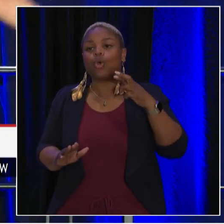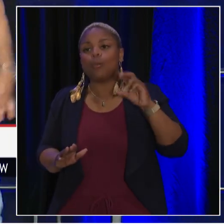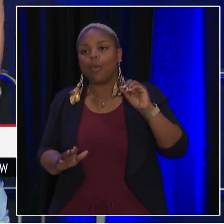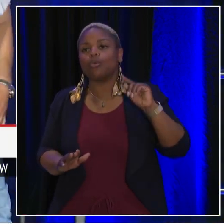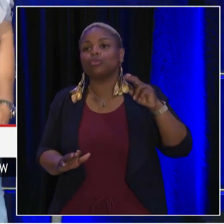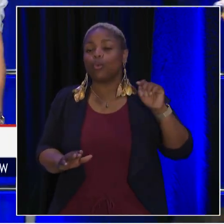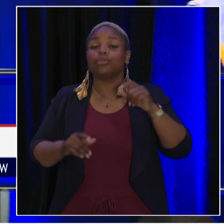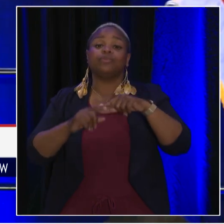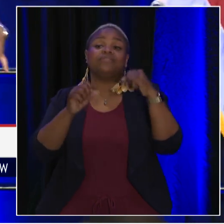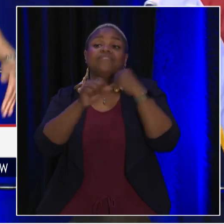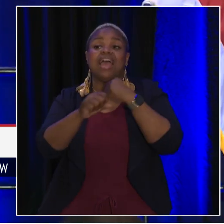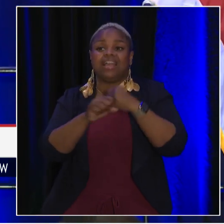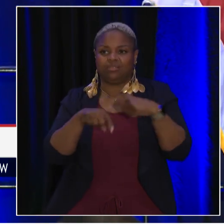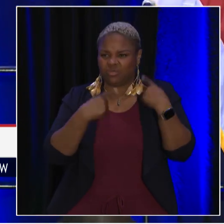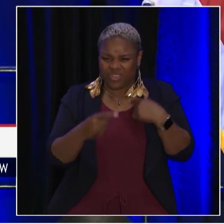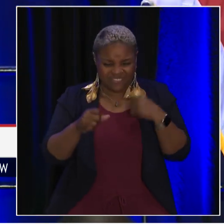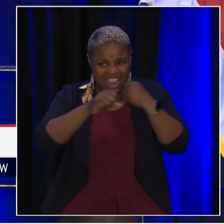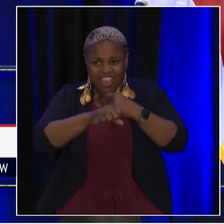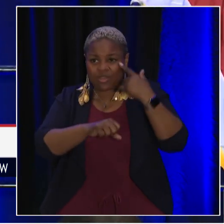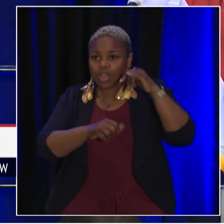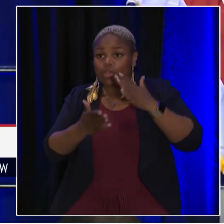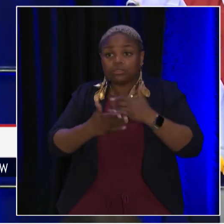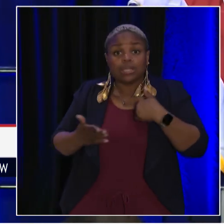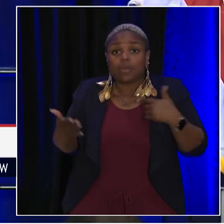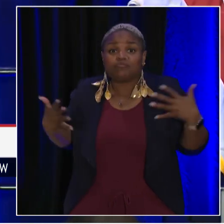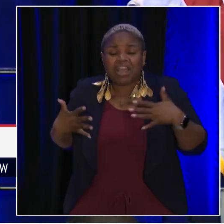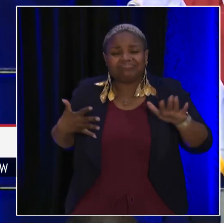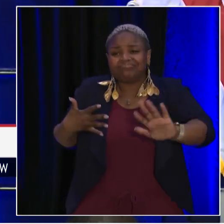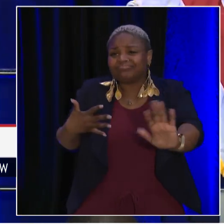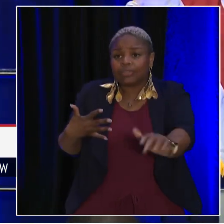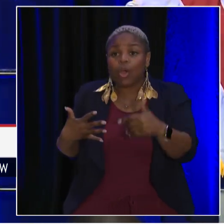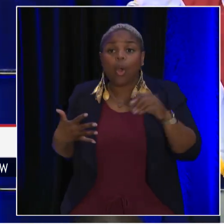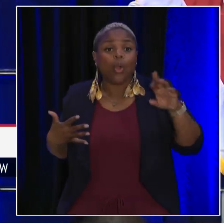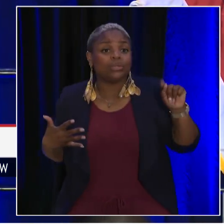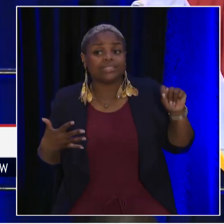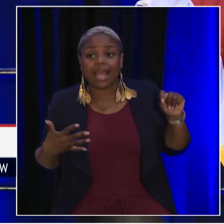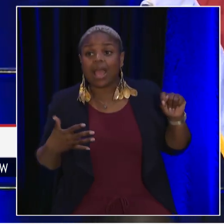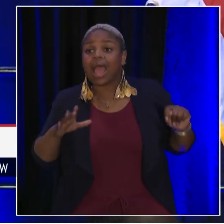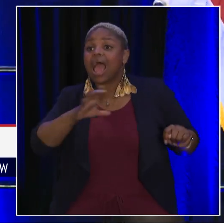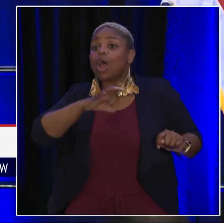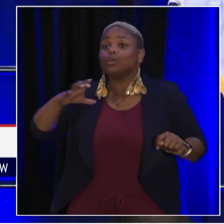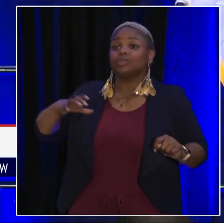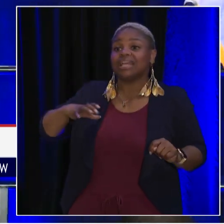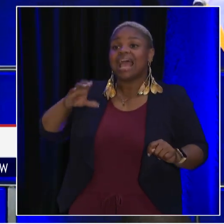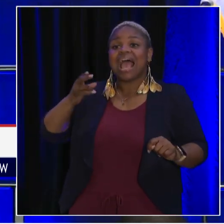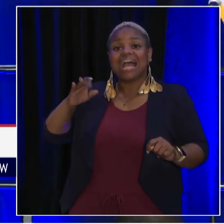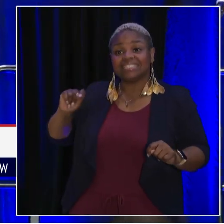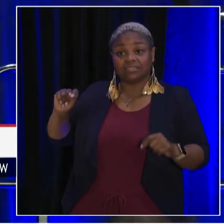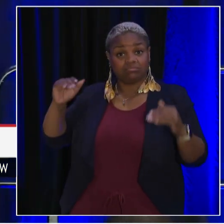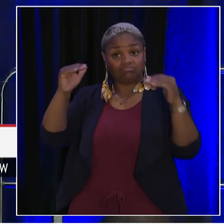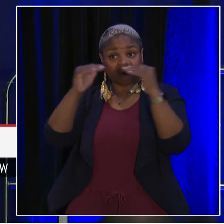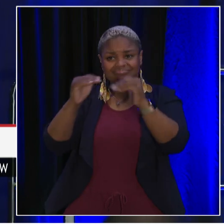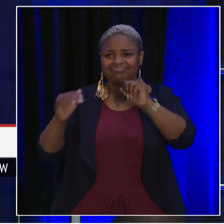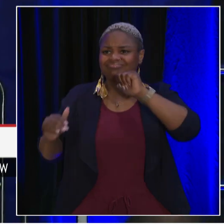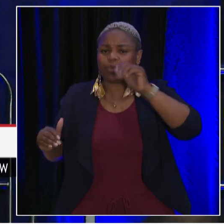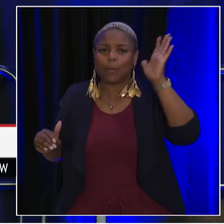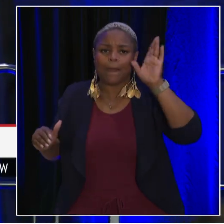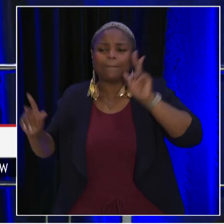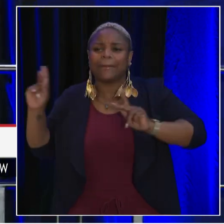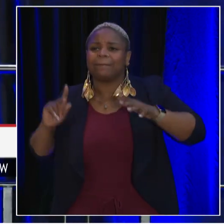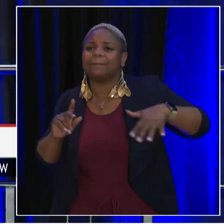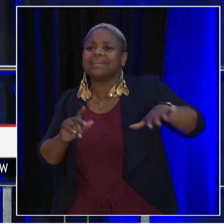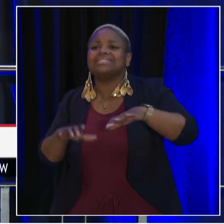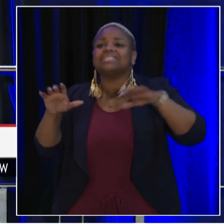We right by our side and we show no fear. Uptown to Congress Heights, DC, it's no equal. A government by the people, it's best for the